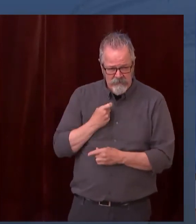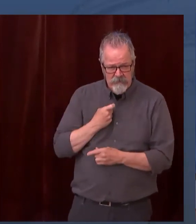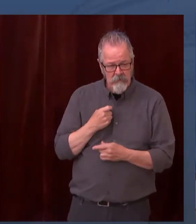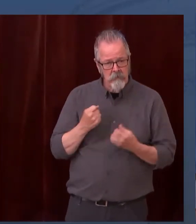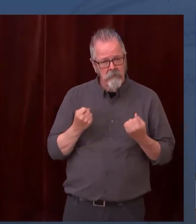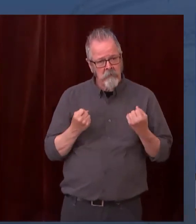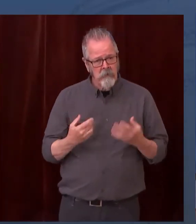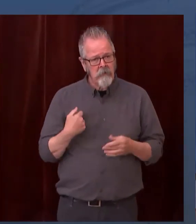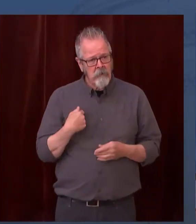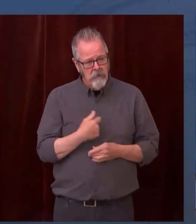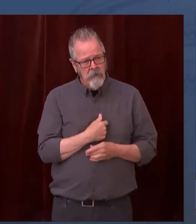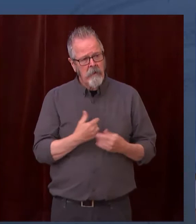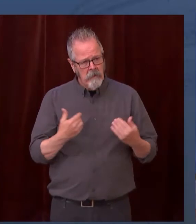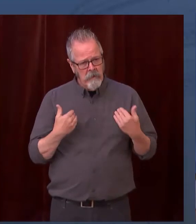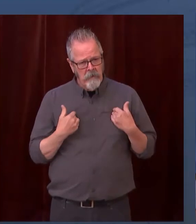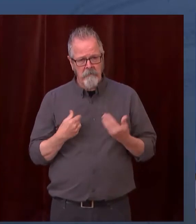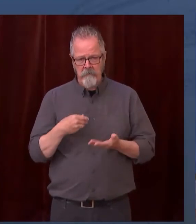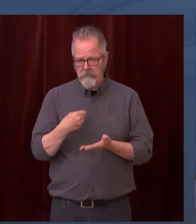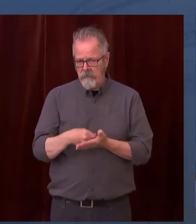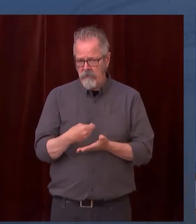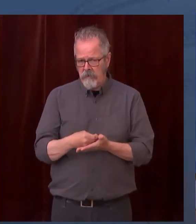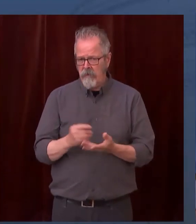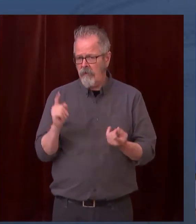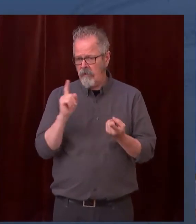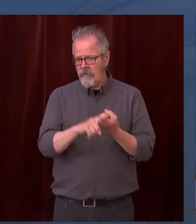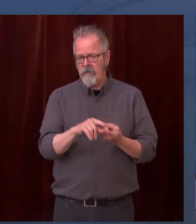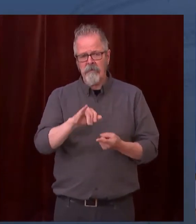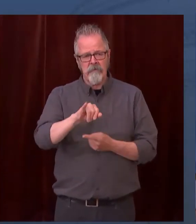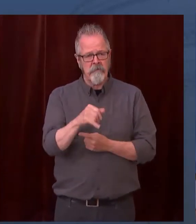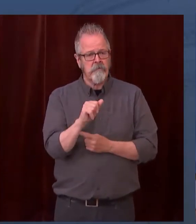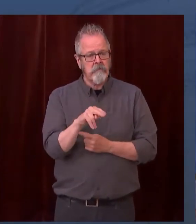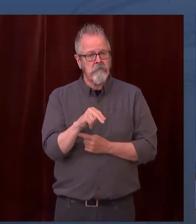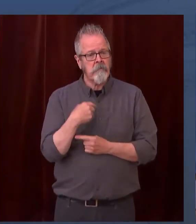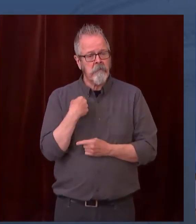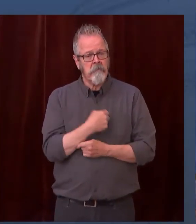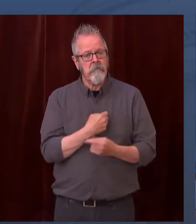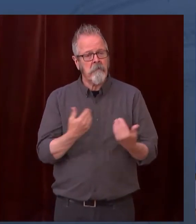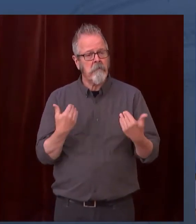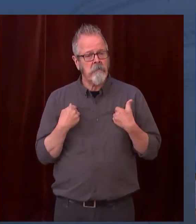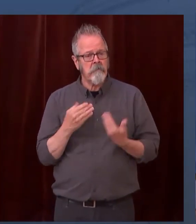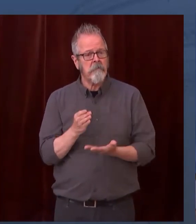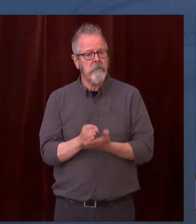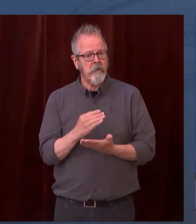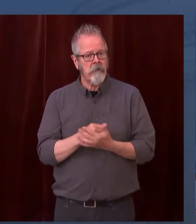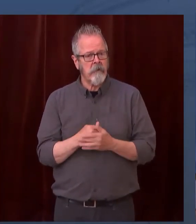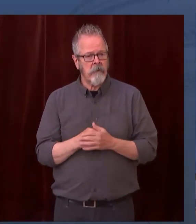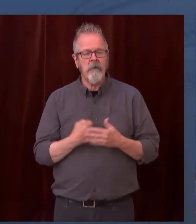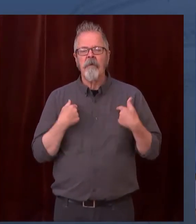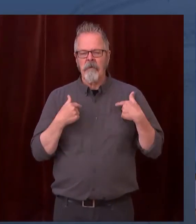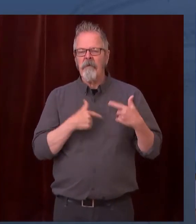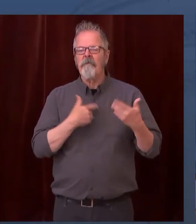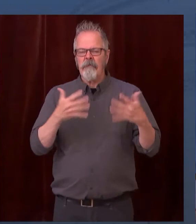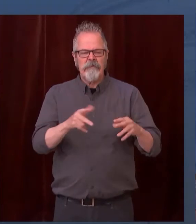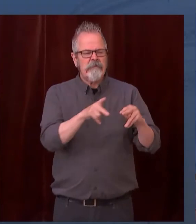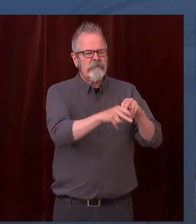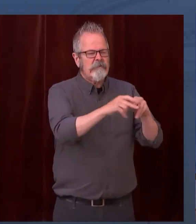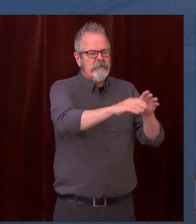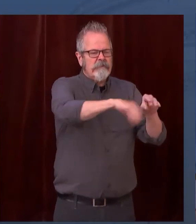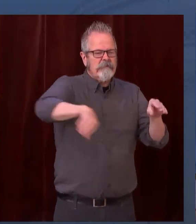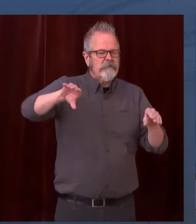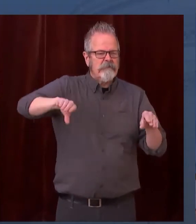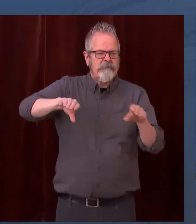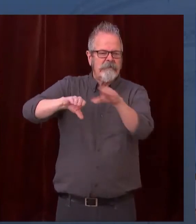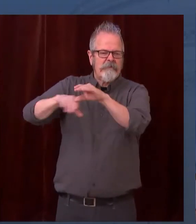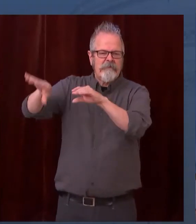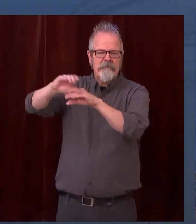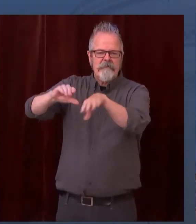made cuts already of about approaching $600 million. So we have already tightened our belts and are